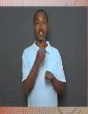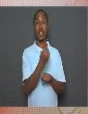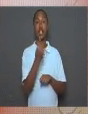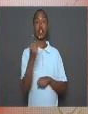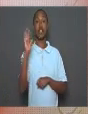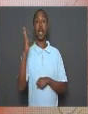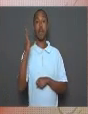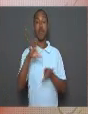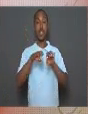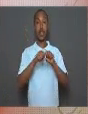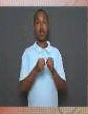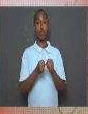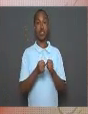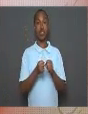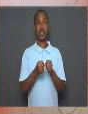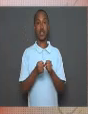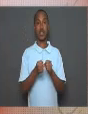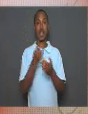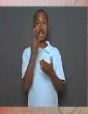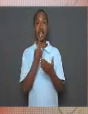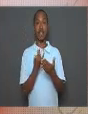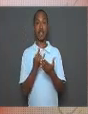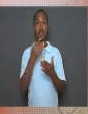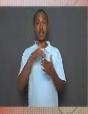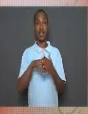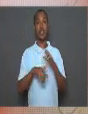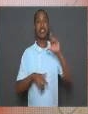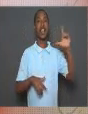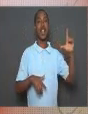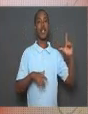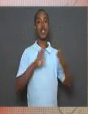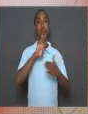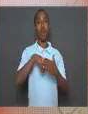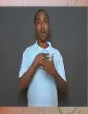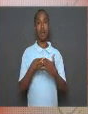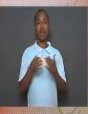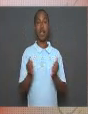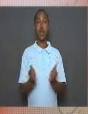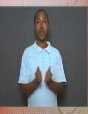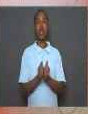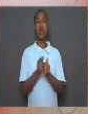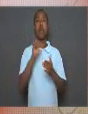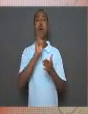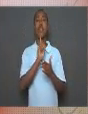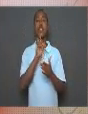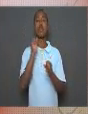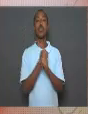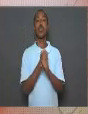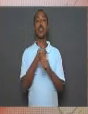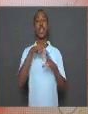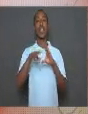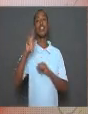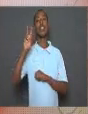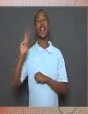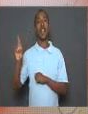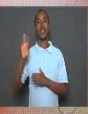Match each type of decomposition listed in the left column with what it produces